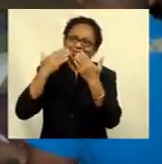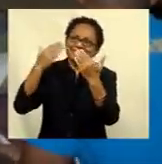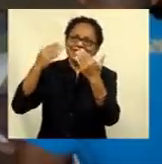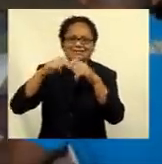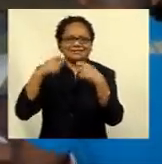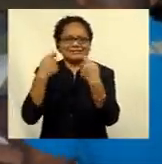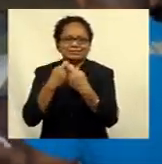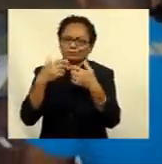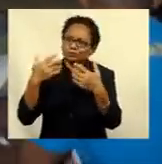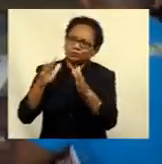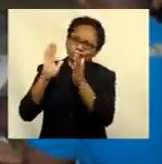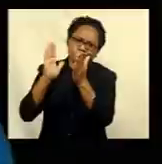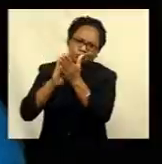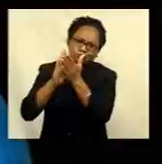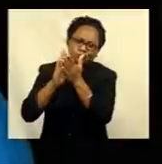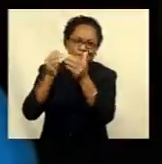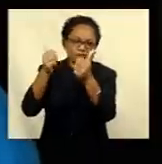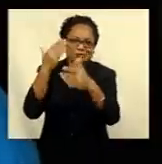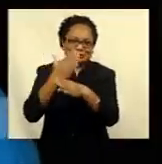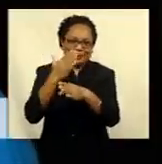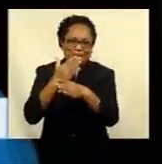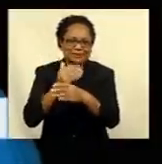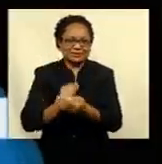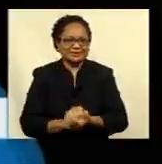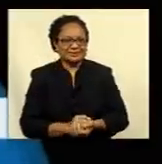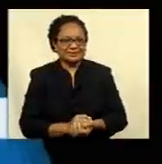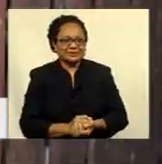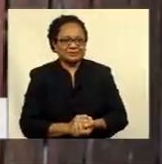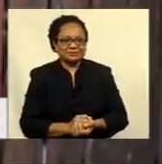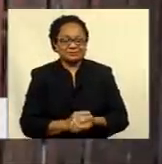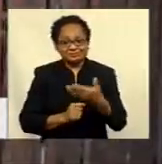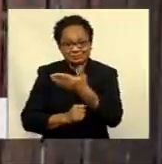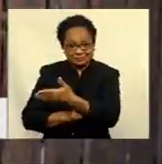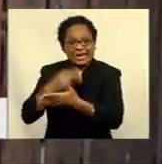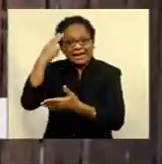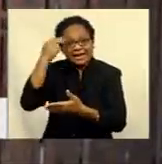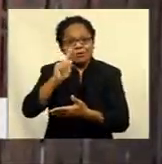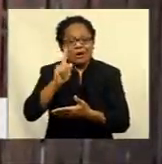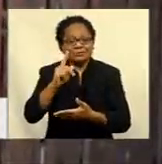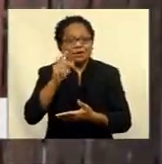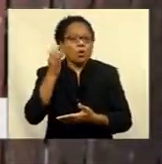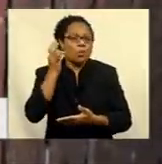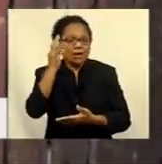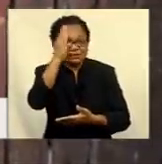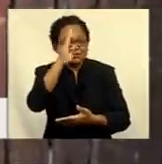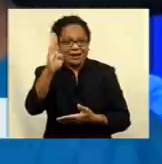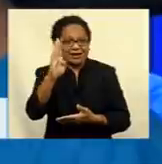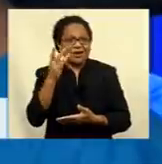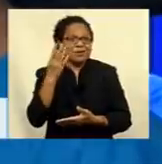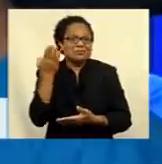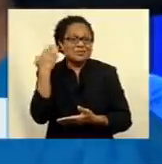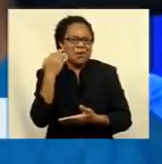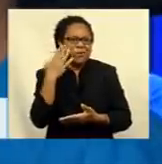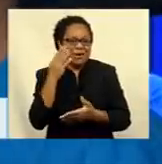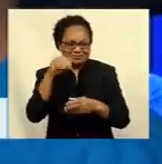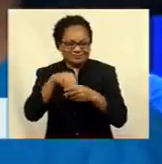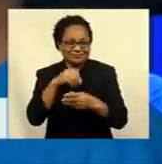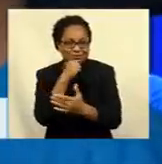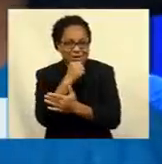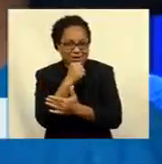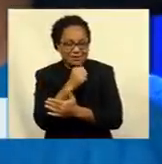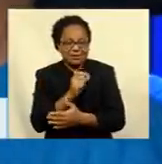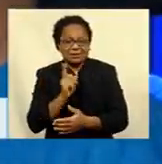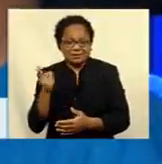marvelous job. Dubbed the White Shark during his playing days for Fiji, Ratu Vuniani says it was